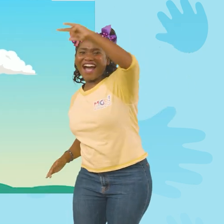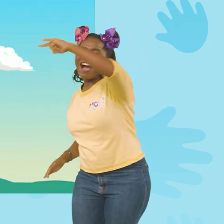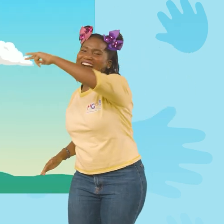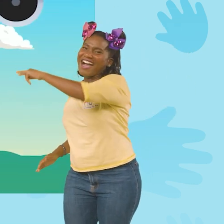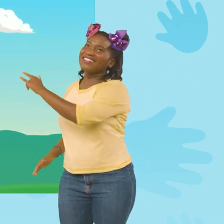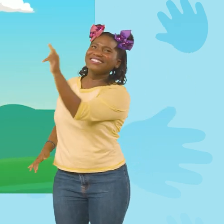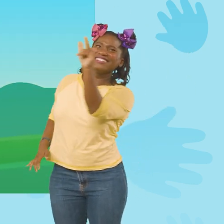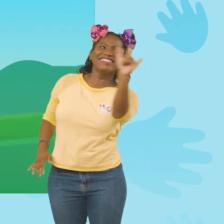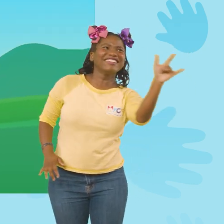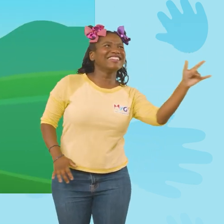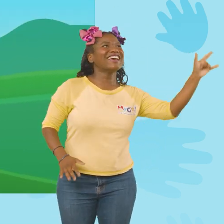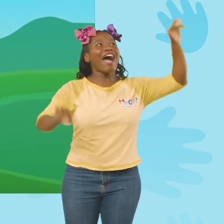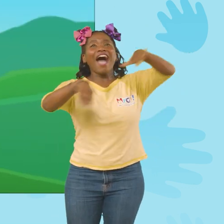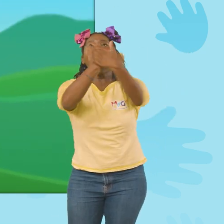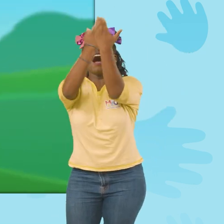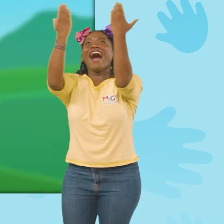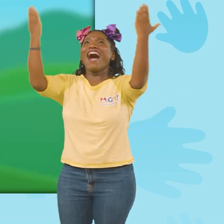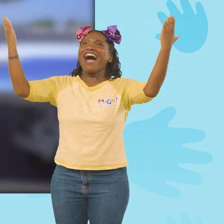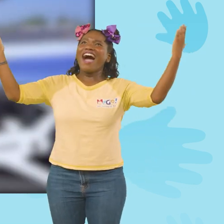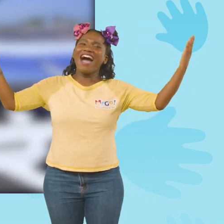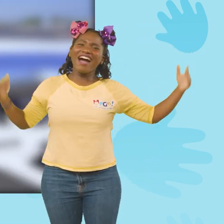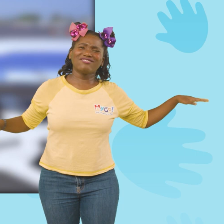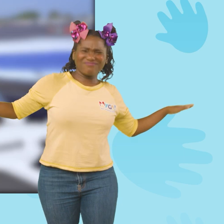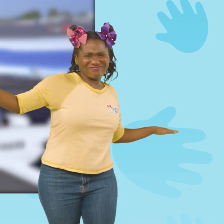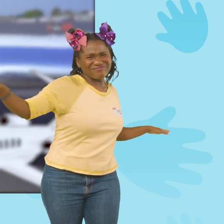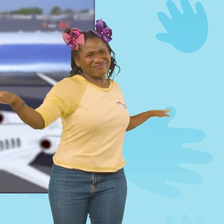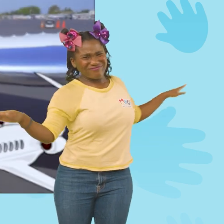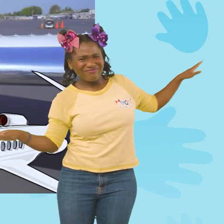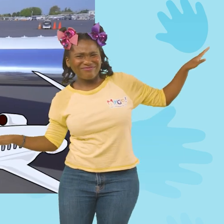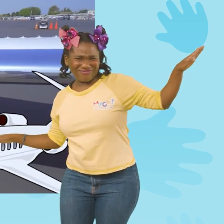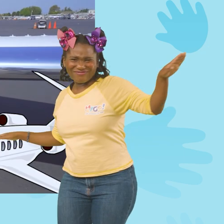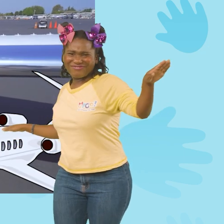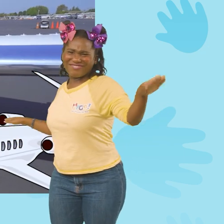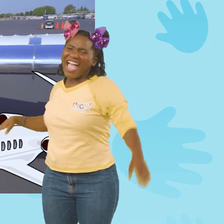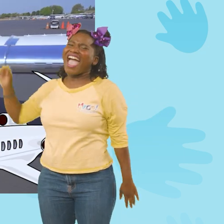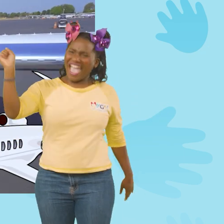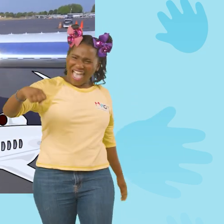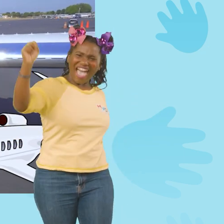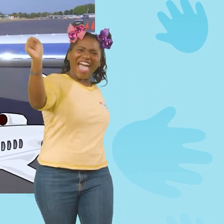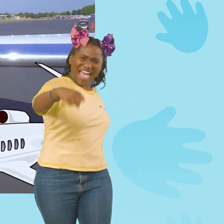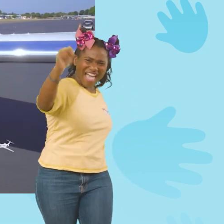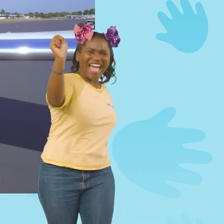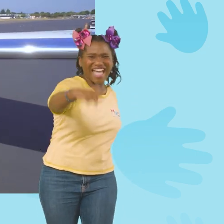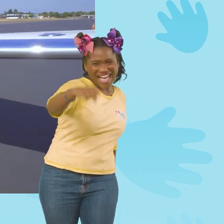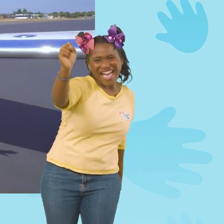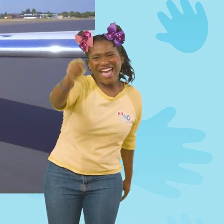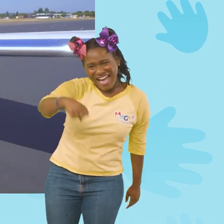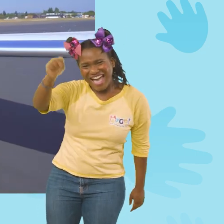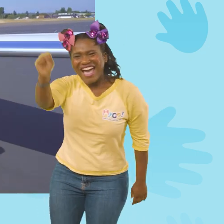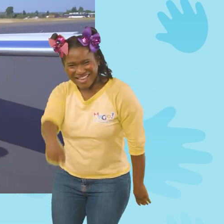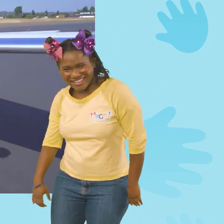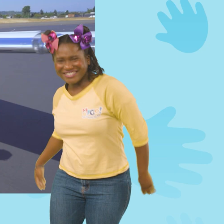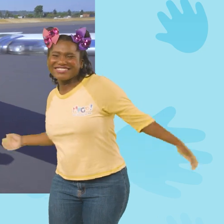the airplane in the sky. We're going to fly. Oh yeah,